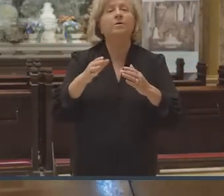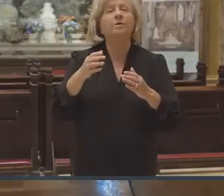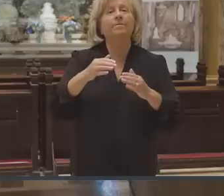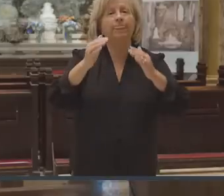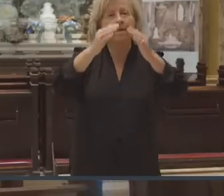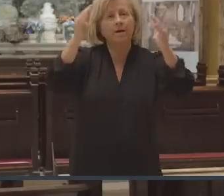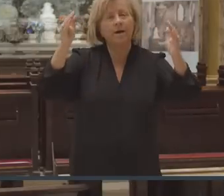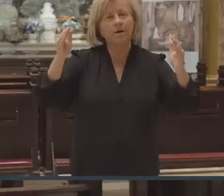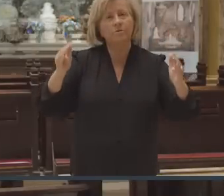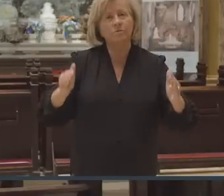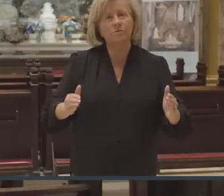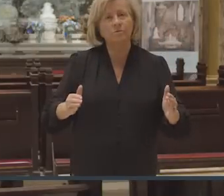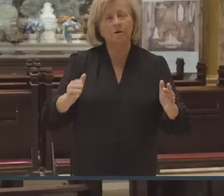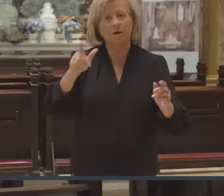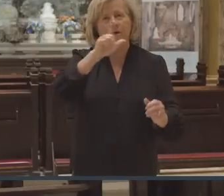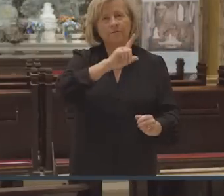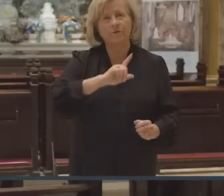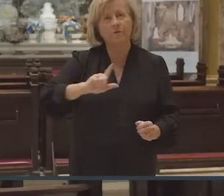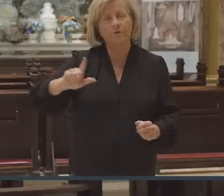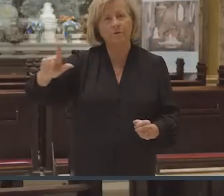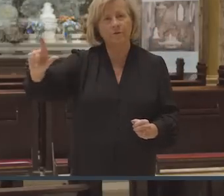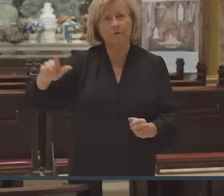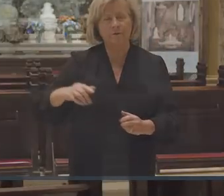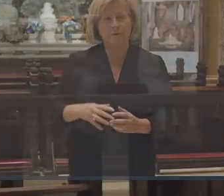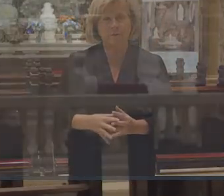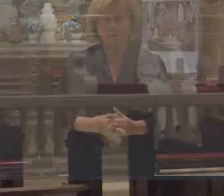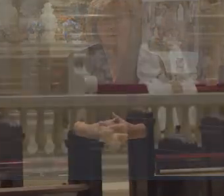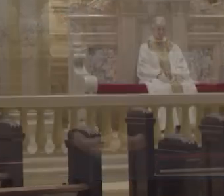of the Lord.